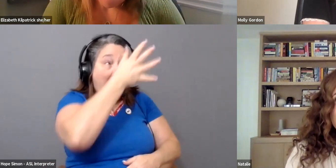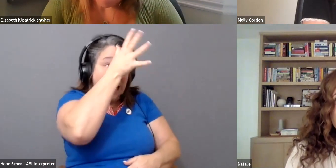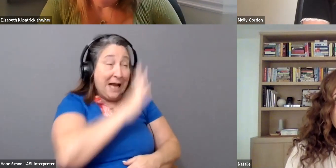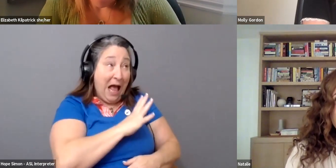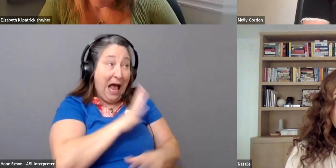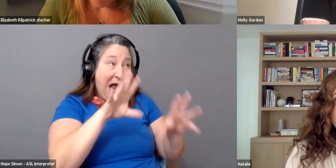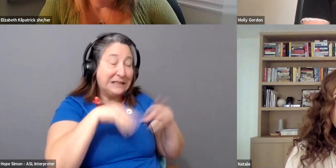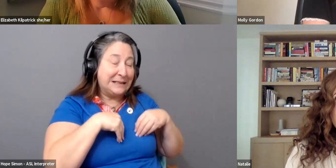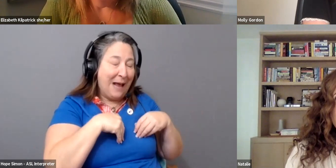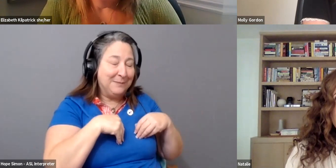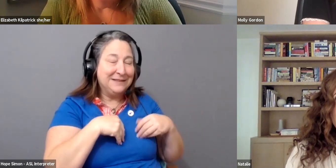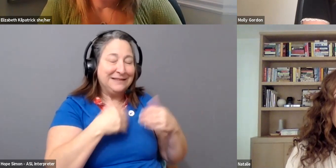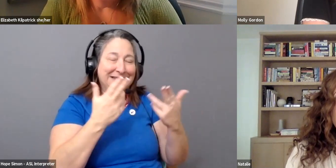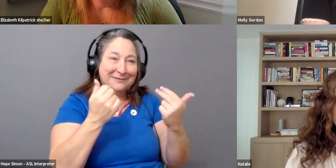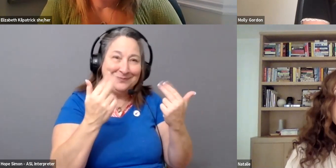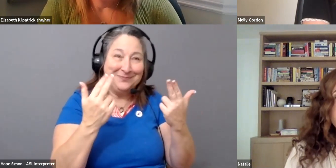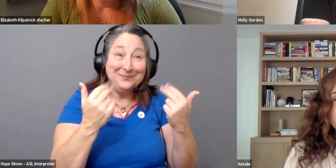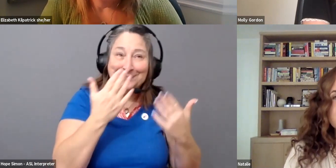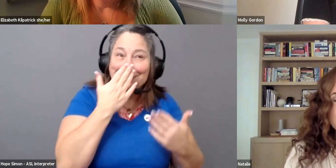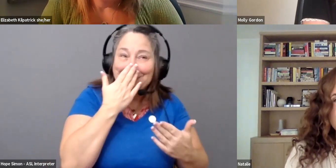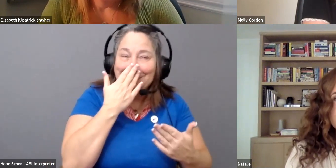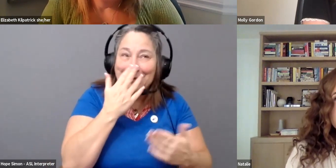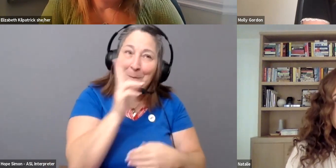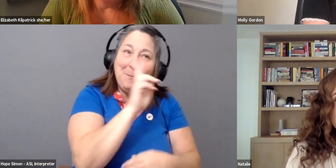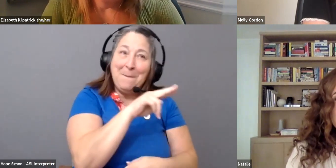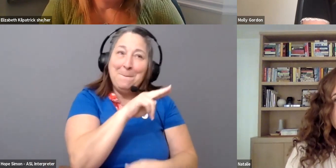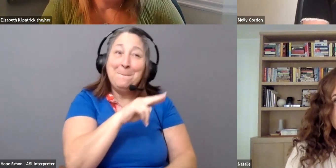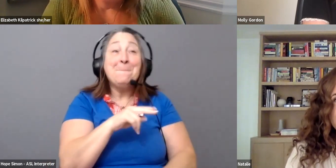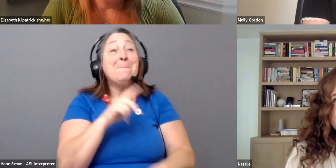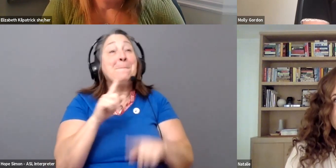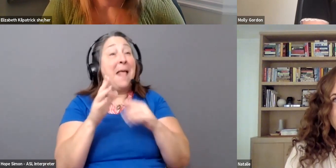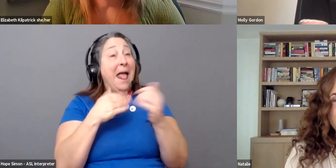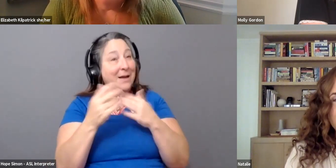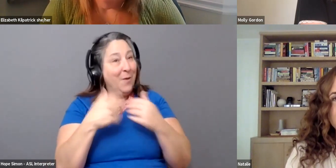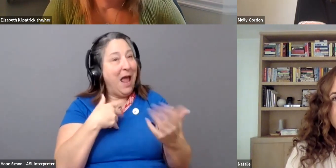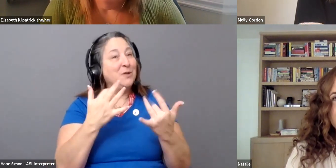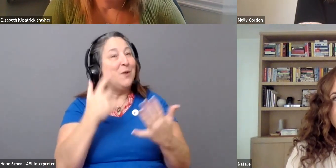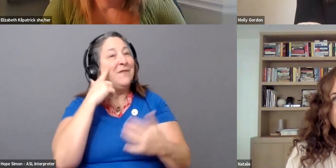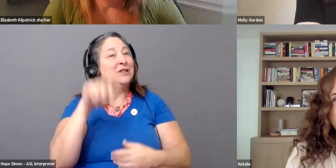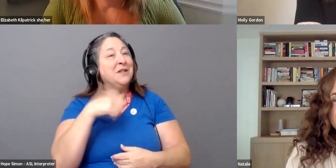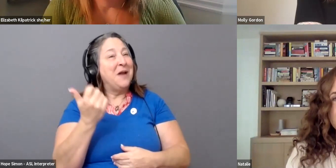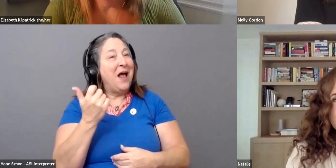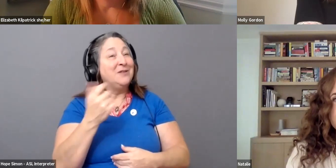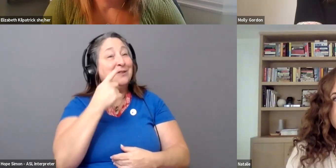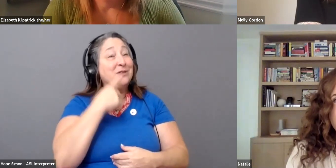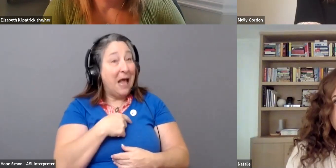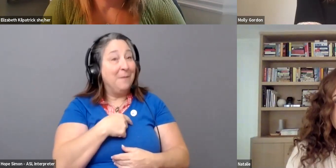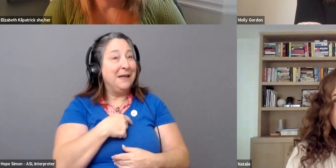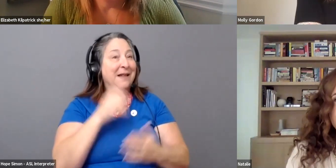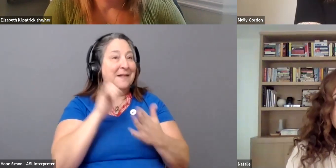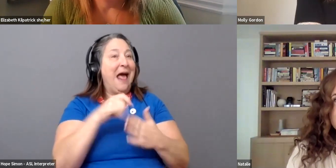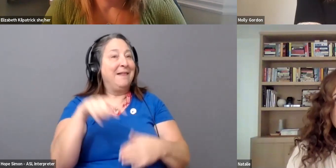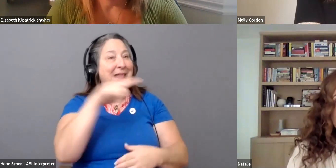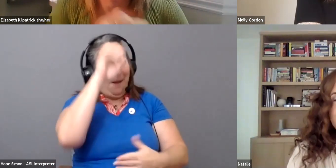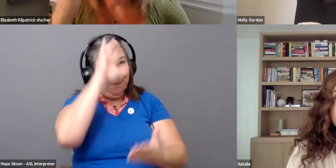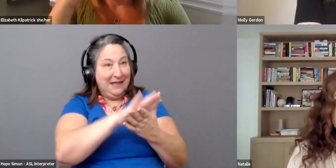that for, you know, I was waiting for someone else to tell me that they believed in me. And I think that so often men, and I'm